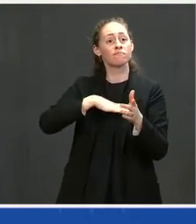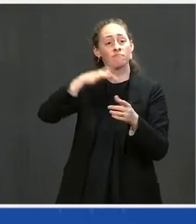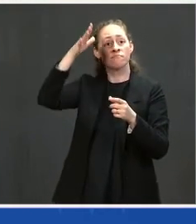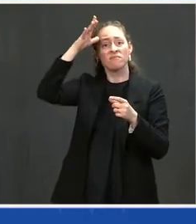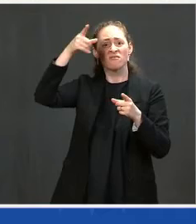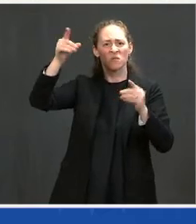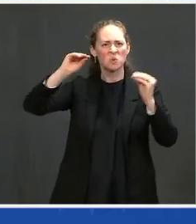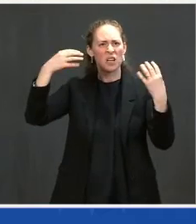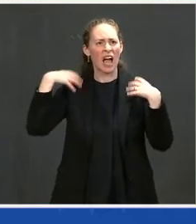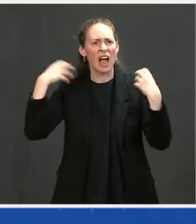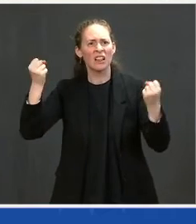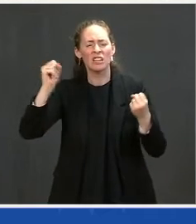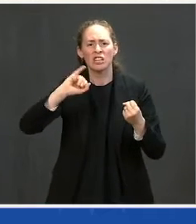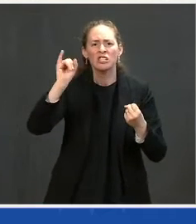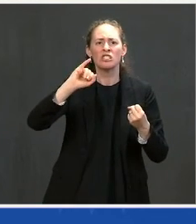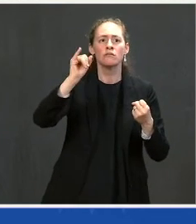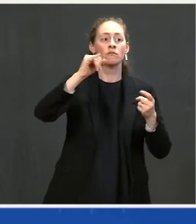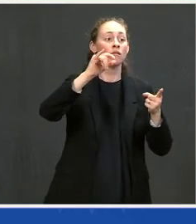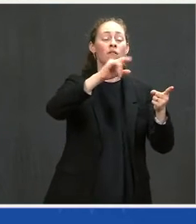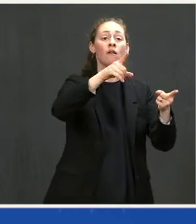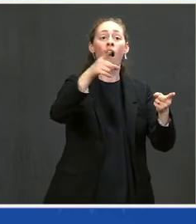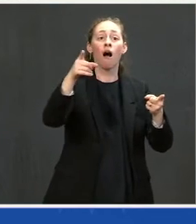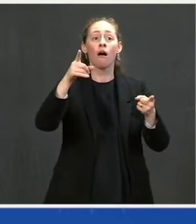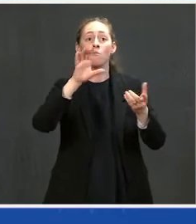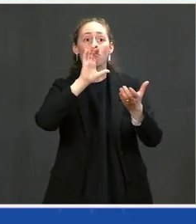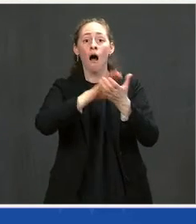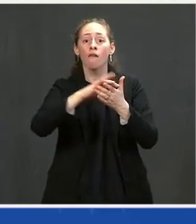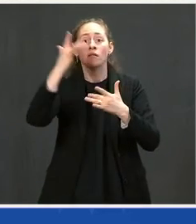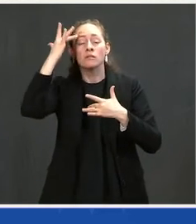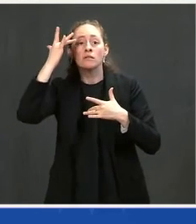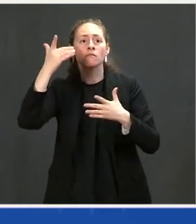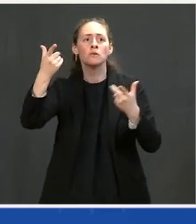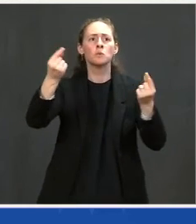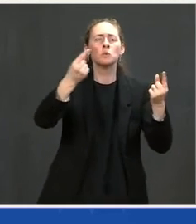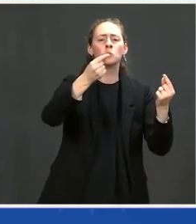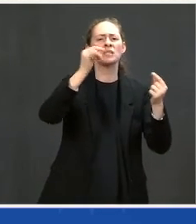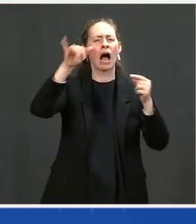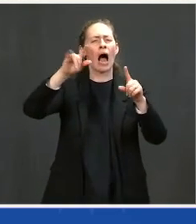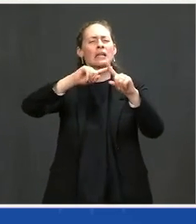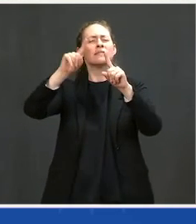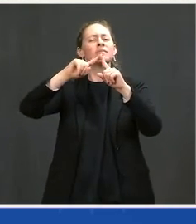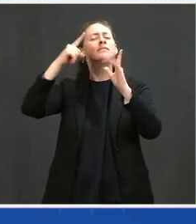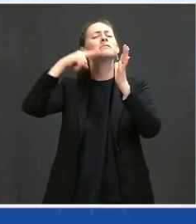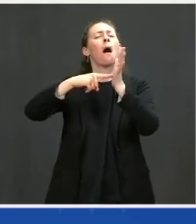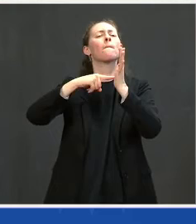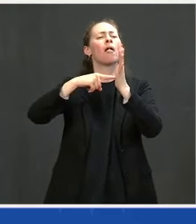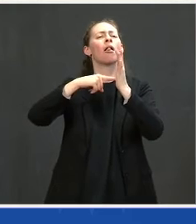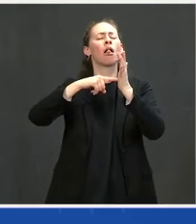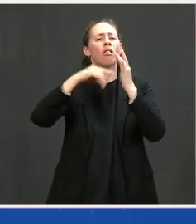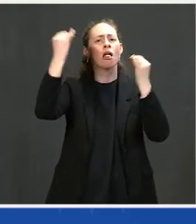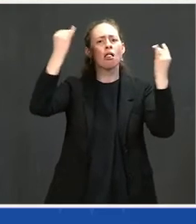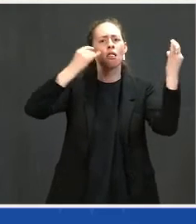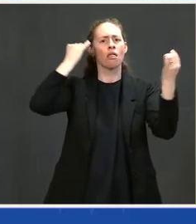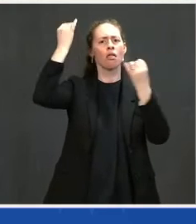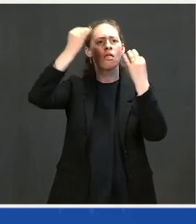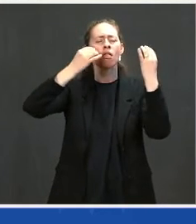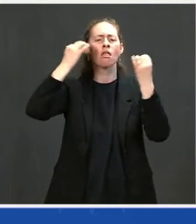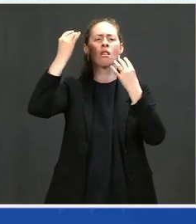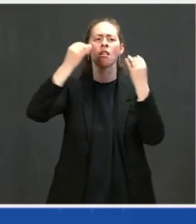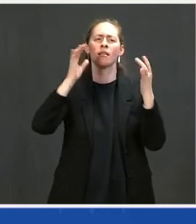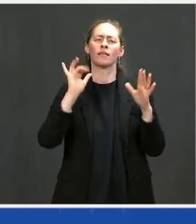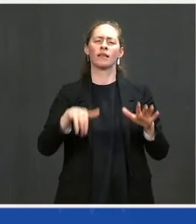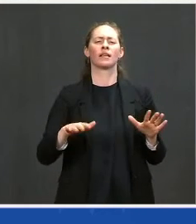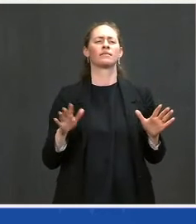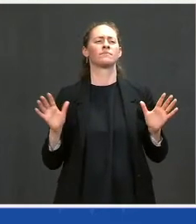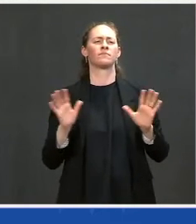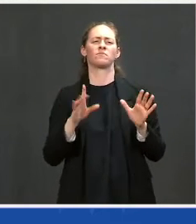sick. These are basic things. Basic things. And I'm of the view that the